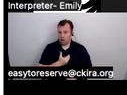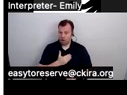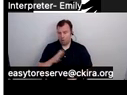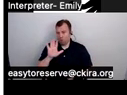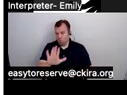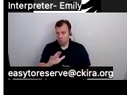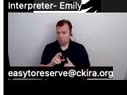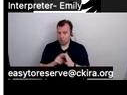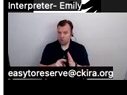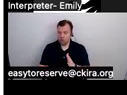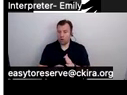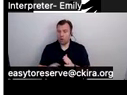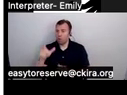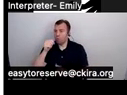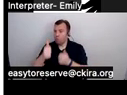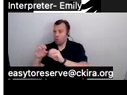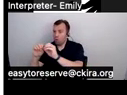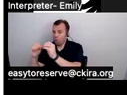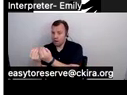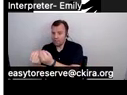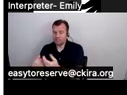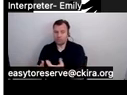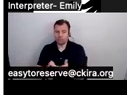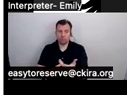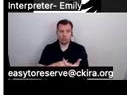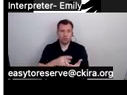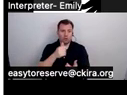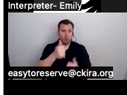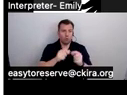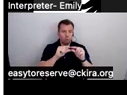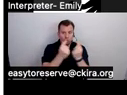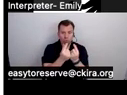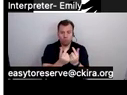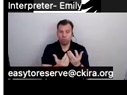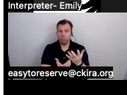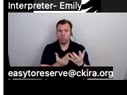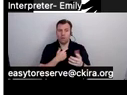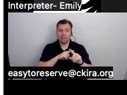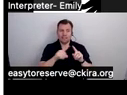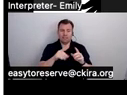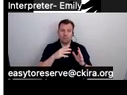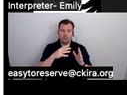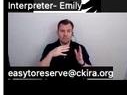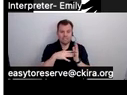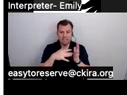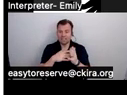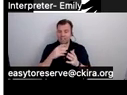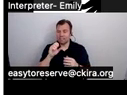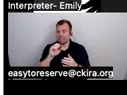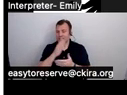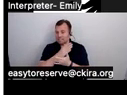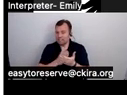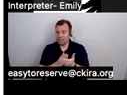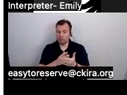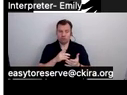what institute is funding your research? You can learn information about the different study sections that might be reviewing grants